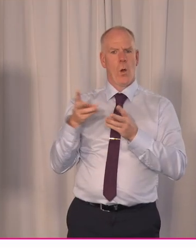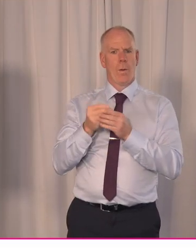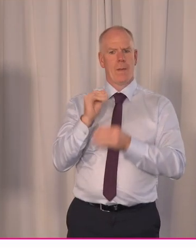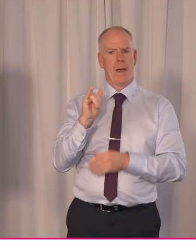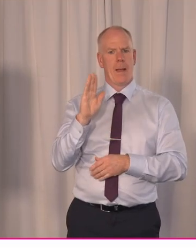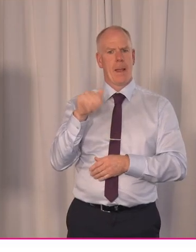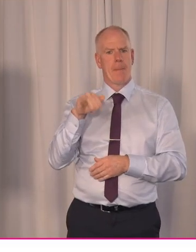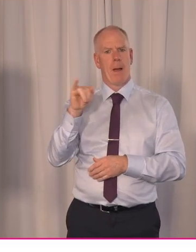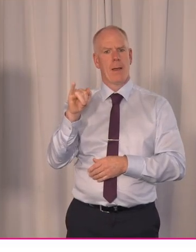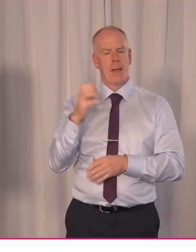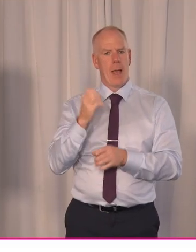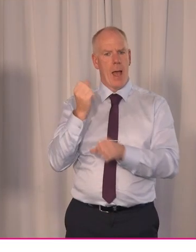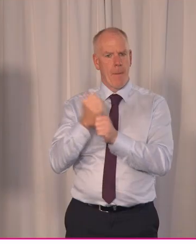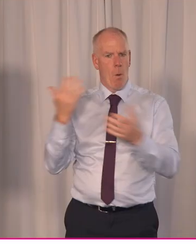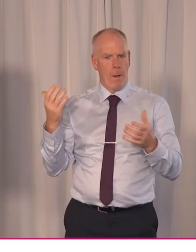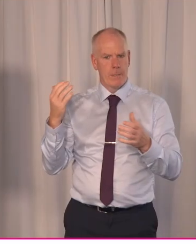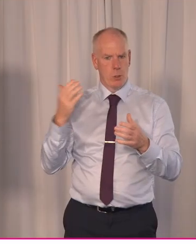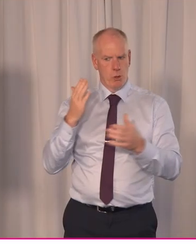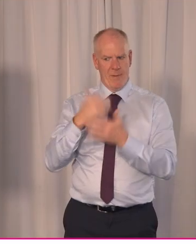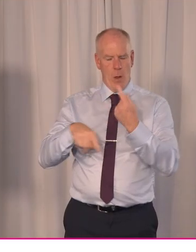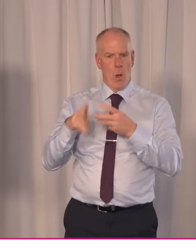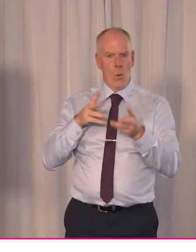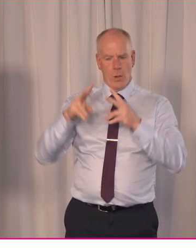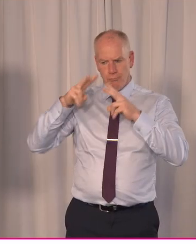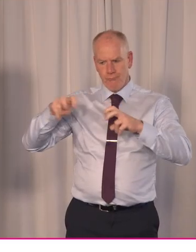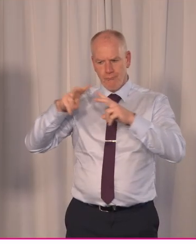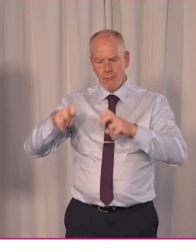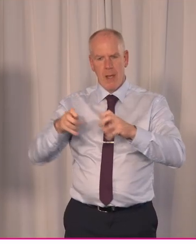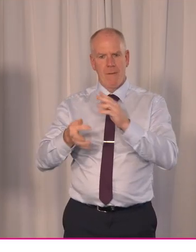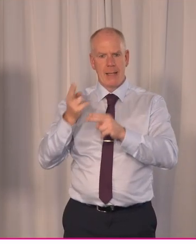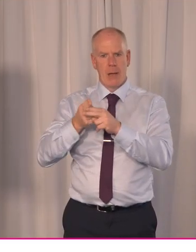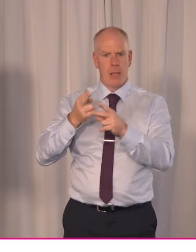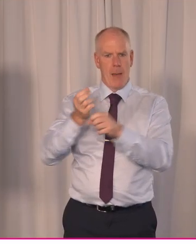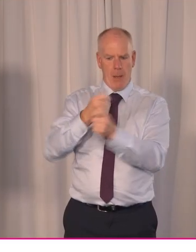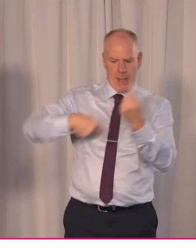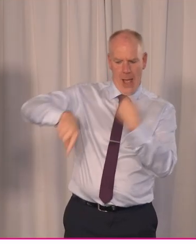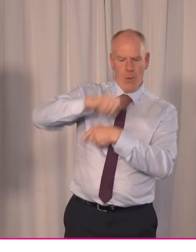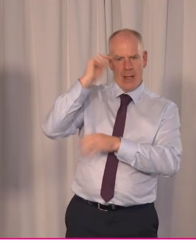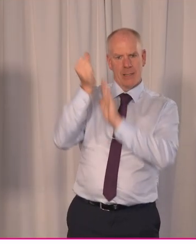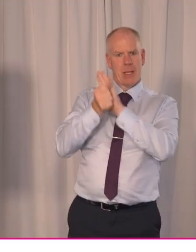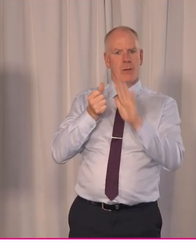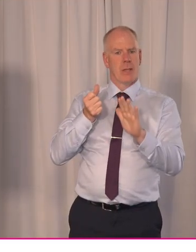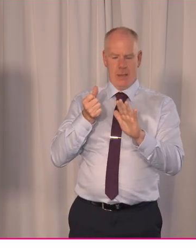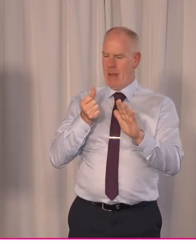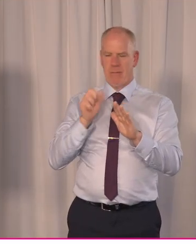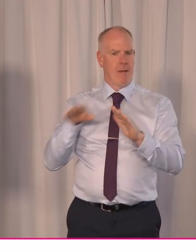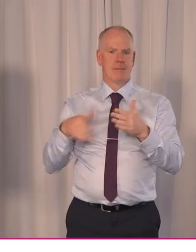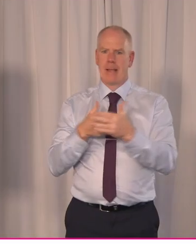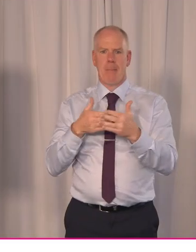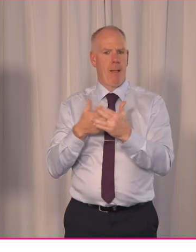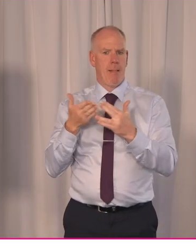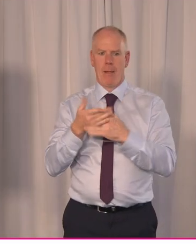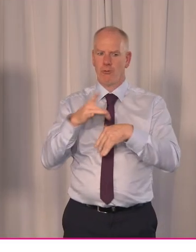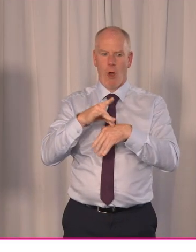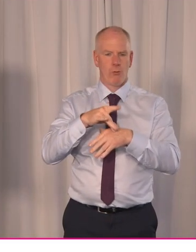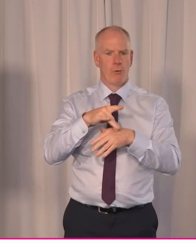was around discovering what we experience, and it was around inaccessible doctors,